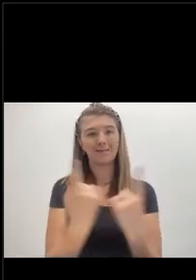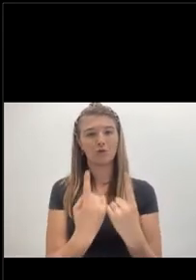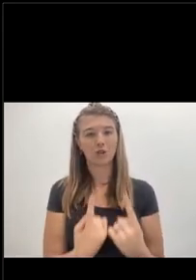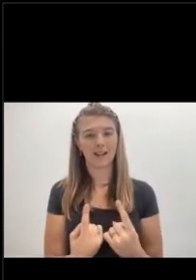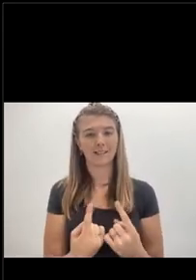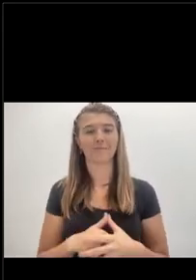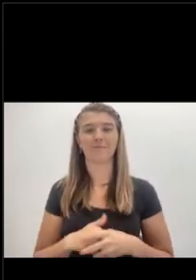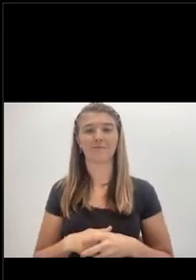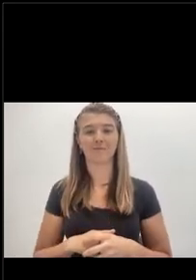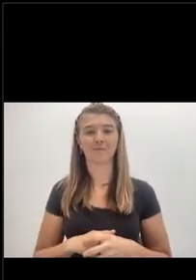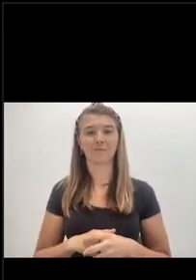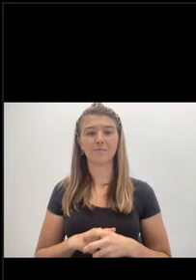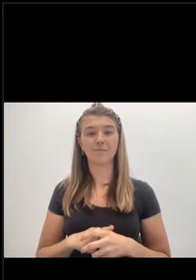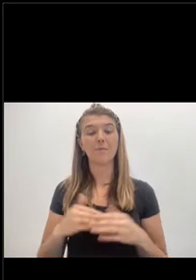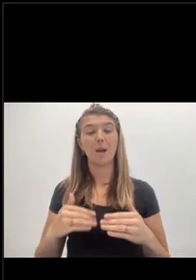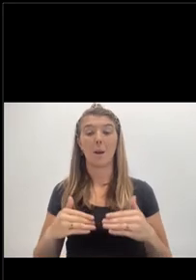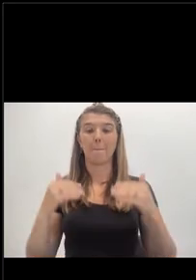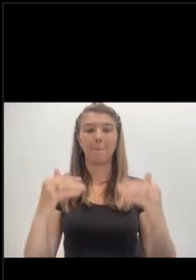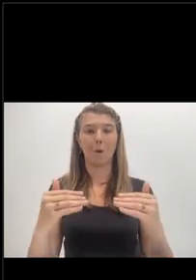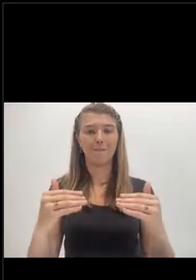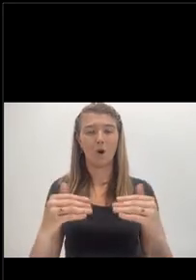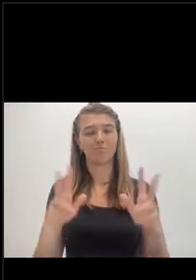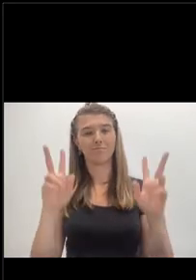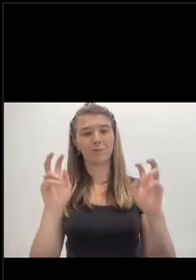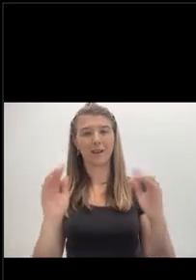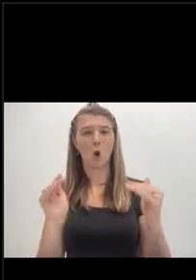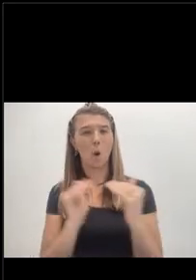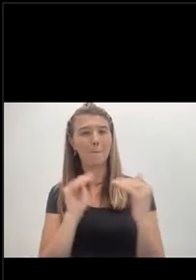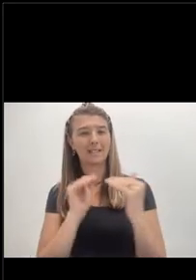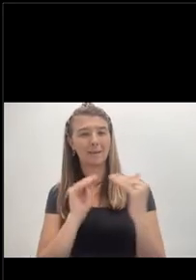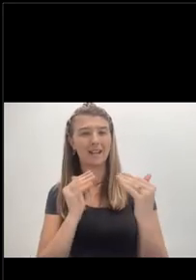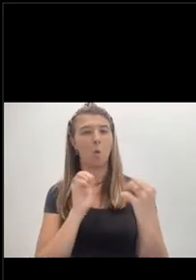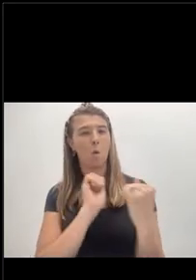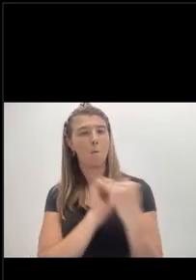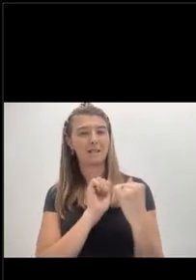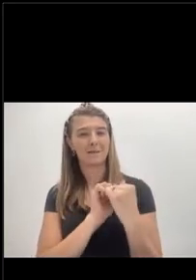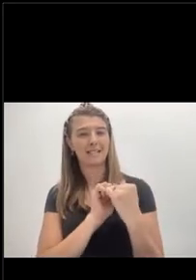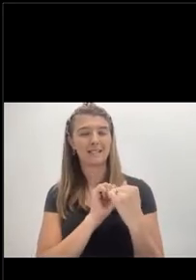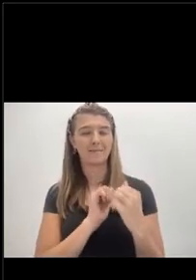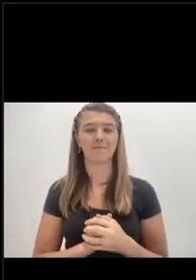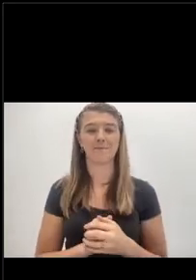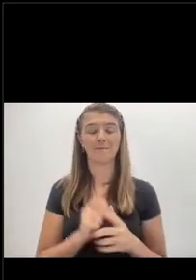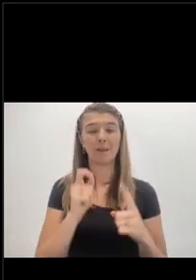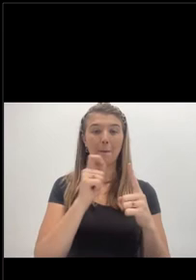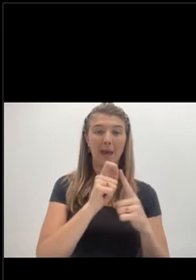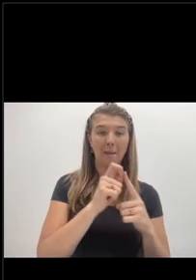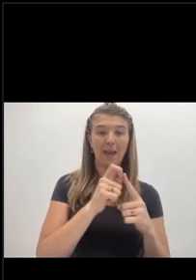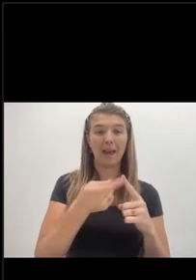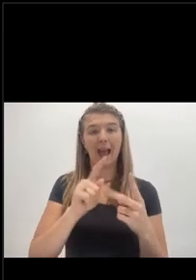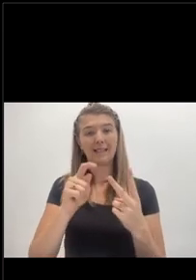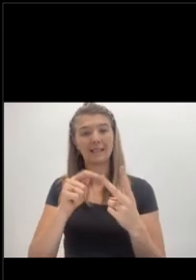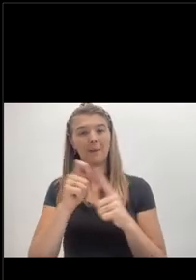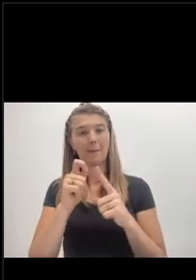move on to the issue of compatibility. And while PE and PP both float, we can't separate them that way.